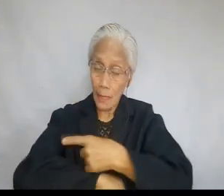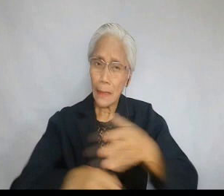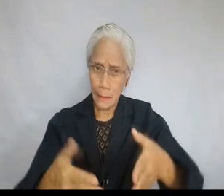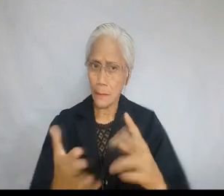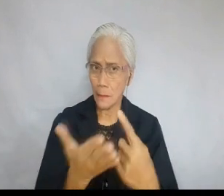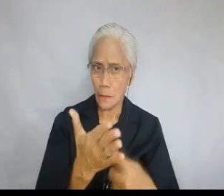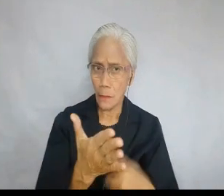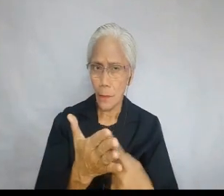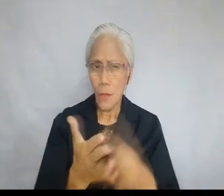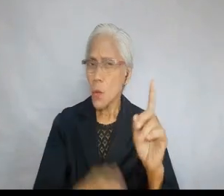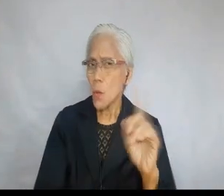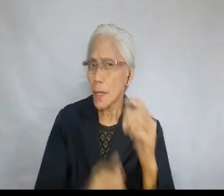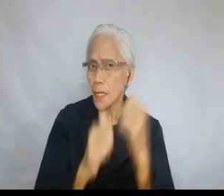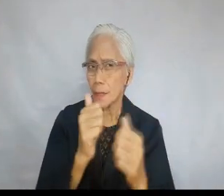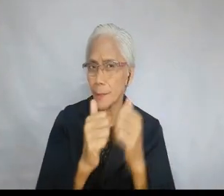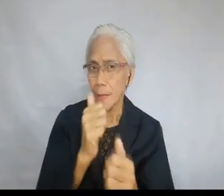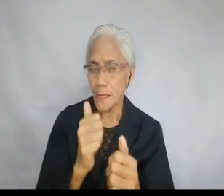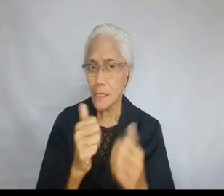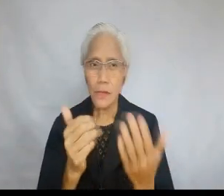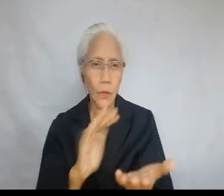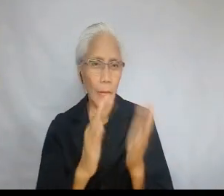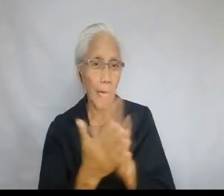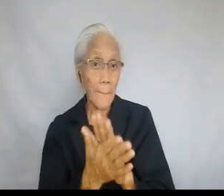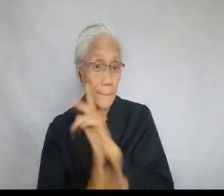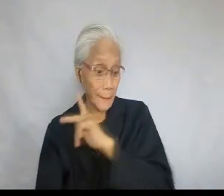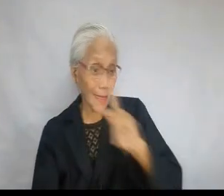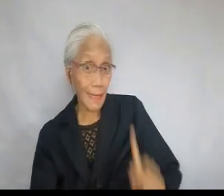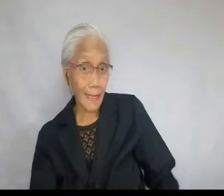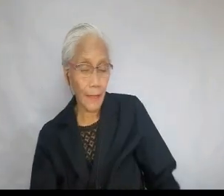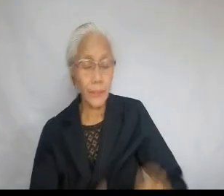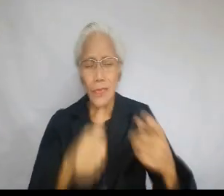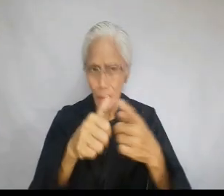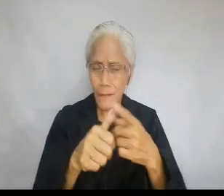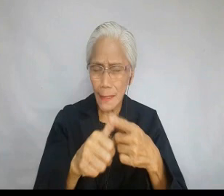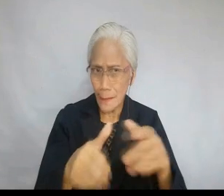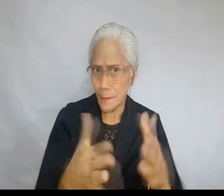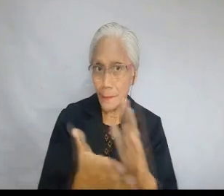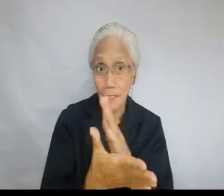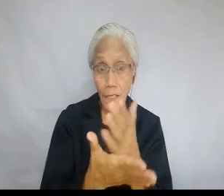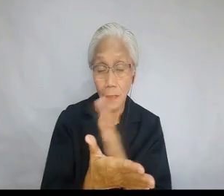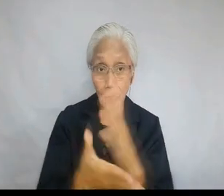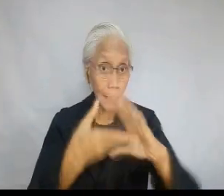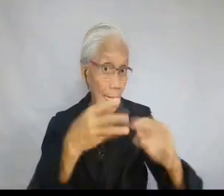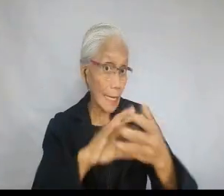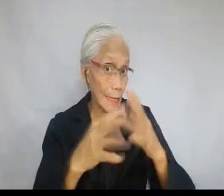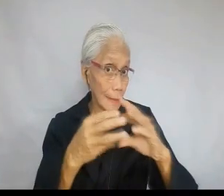it means to be a king. First, let me share with you a story of a king.